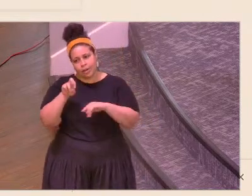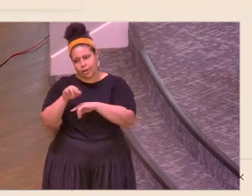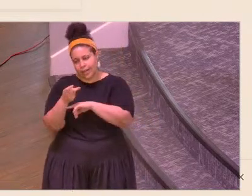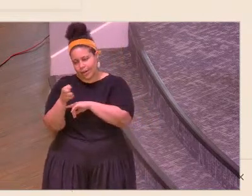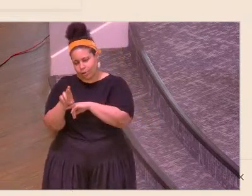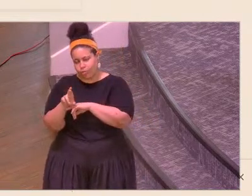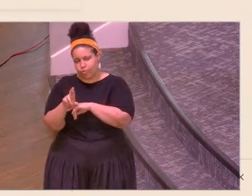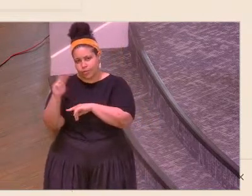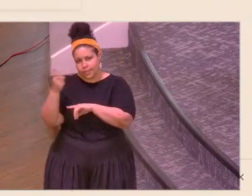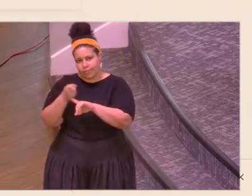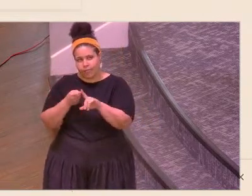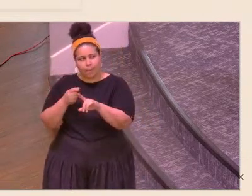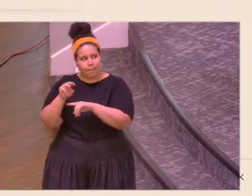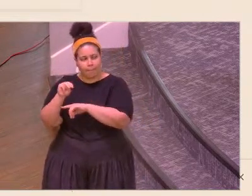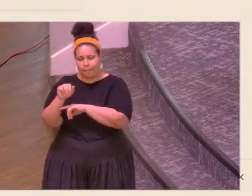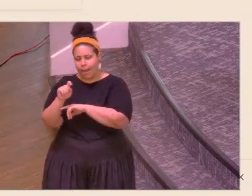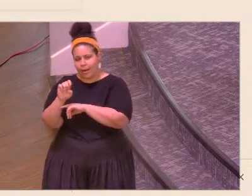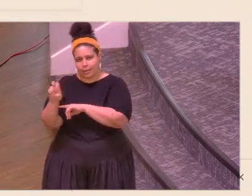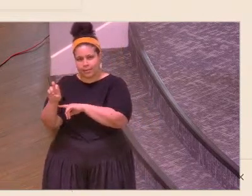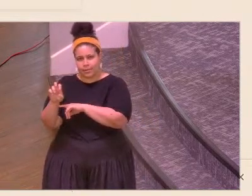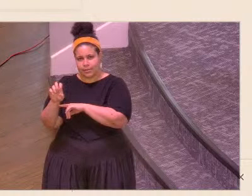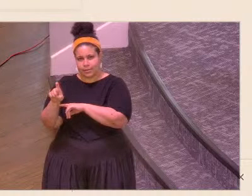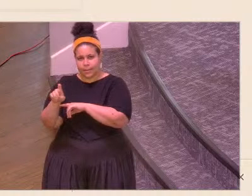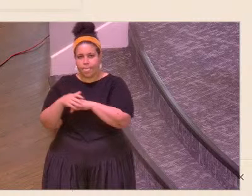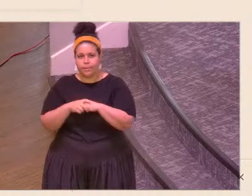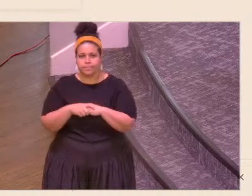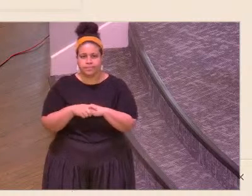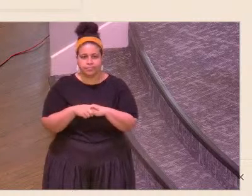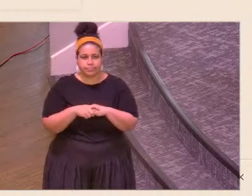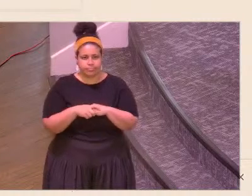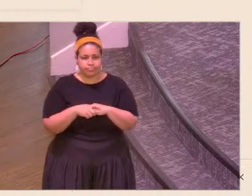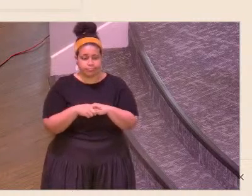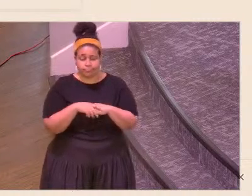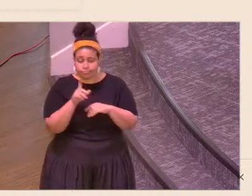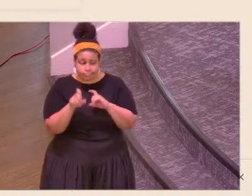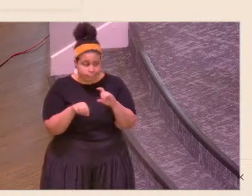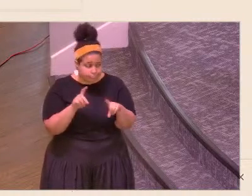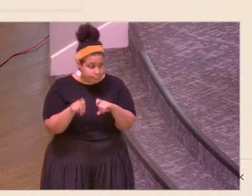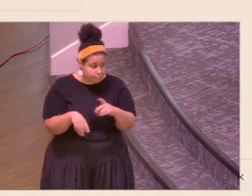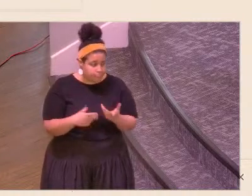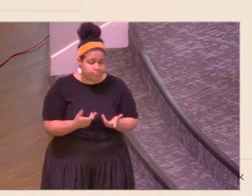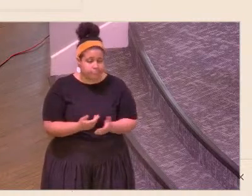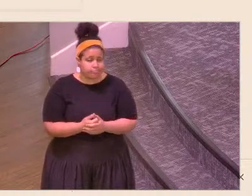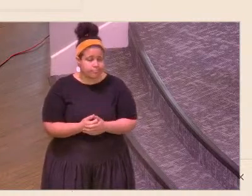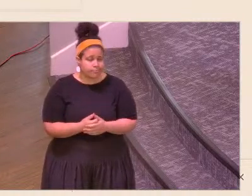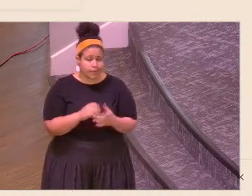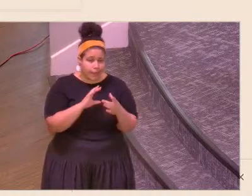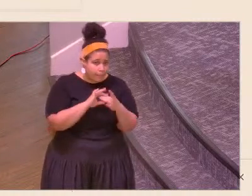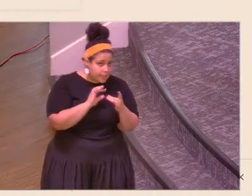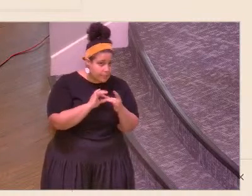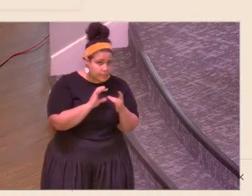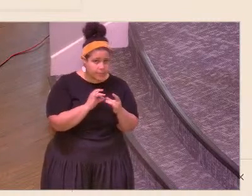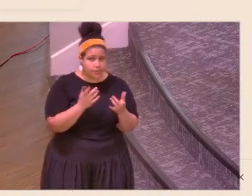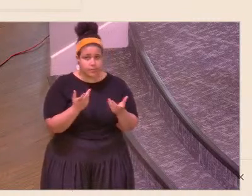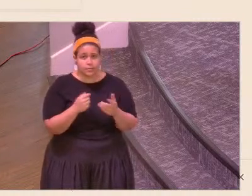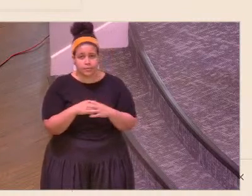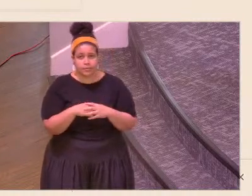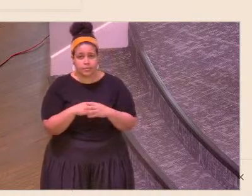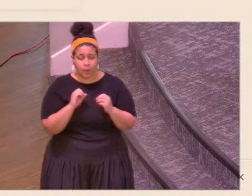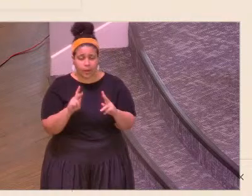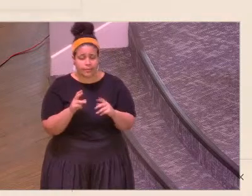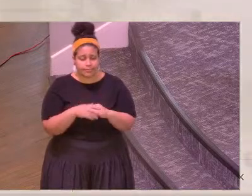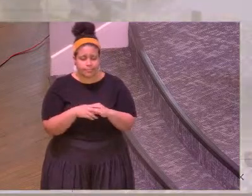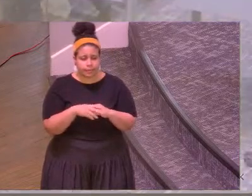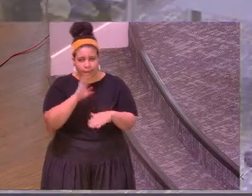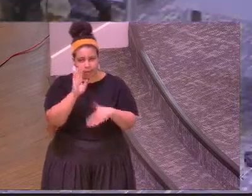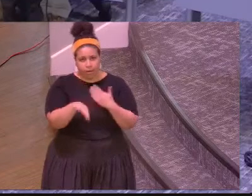second by Dr. Maddox. Any questions or comments? Okay, all